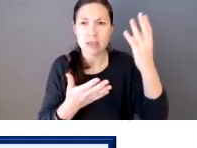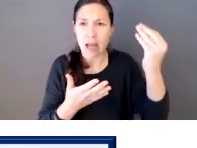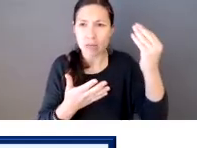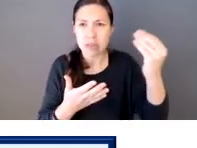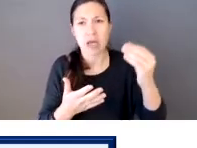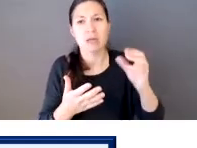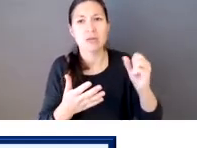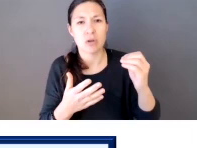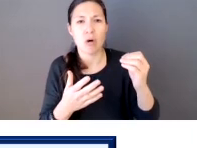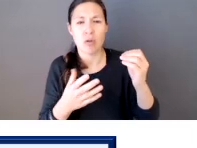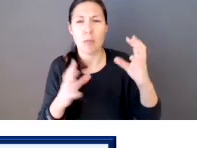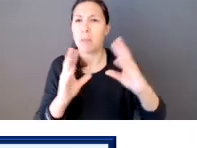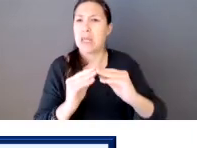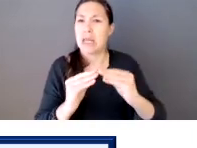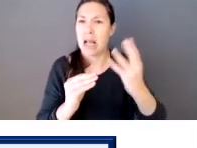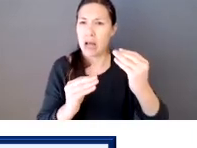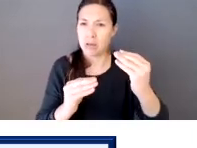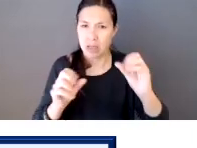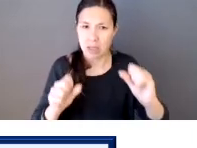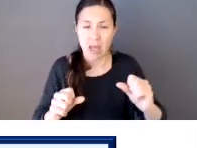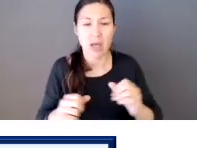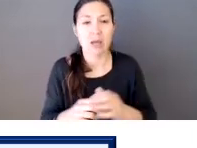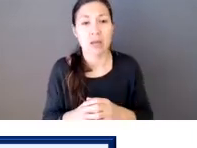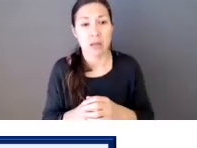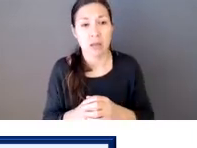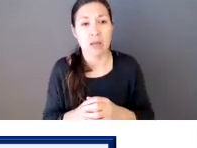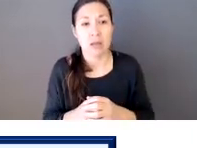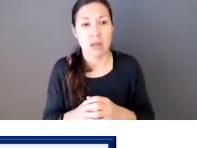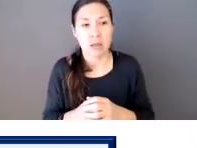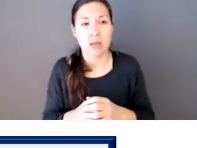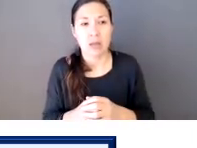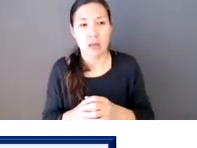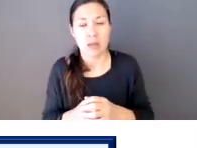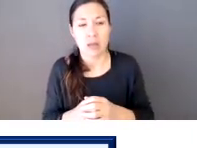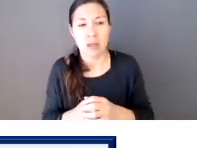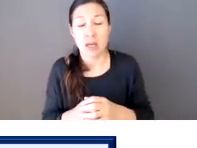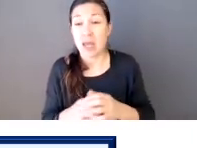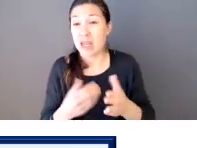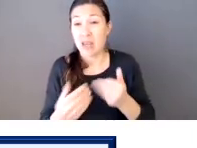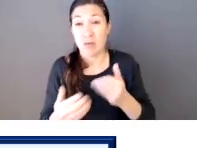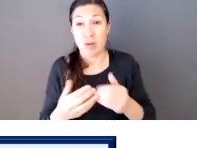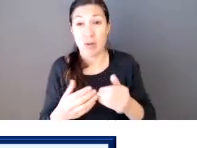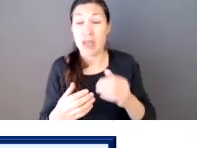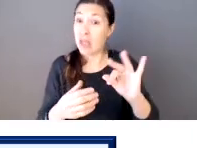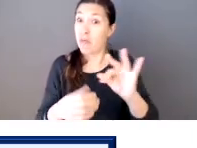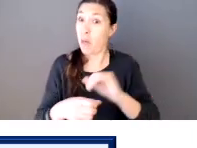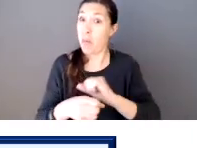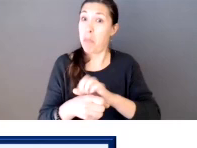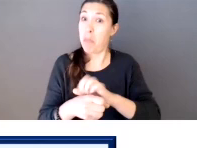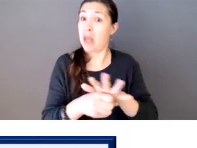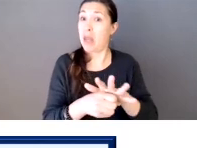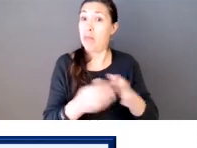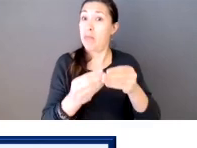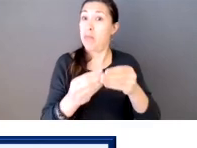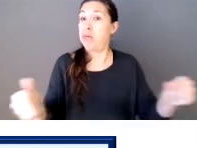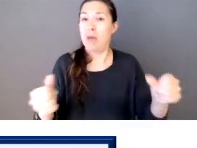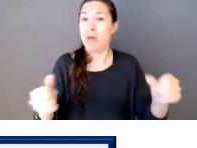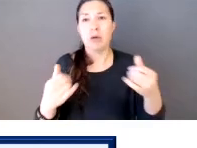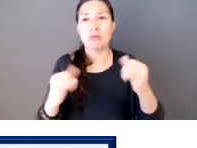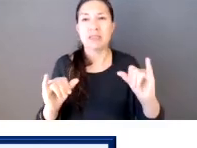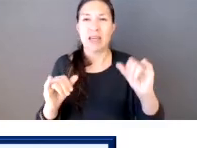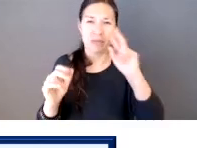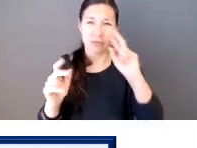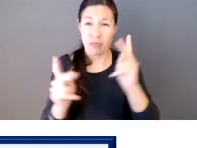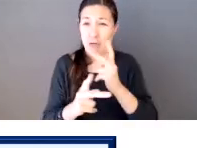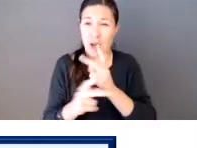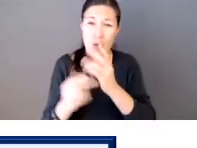think even after the risk of the pandemic, some of these things are still going to be very important. You know, is it easier for the elder to talk alone with a tablet